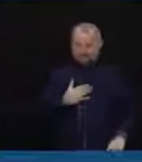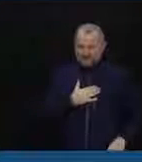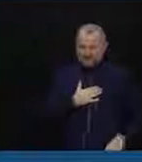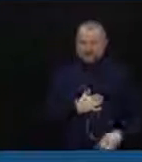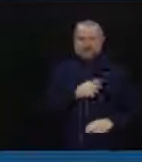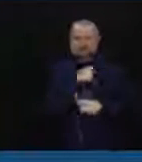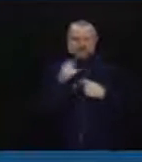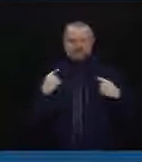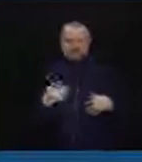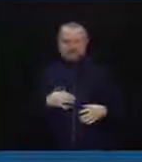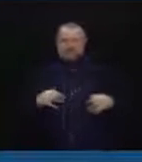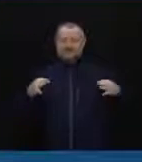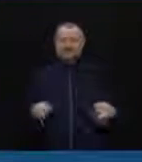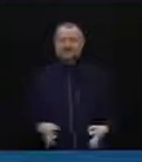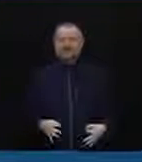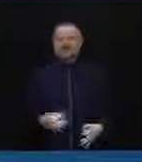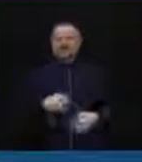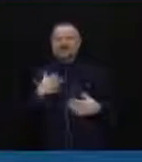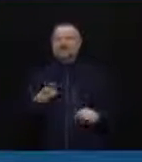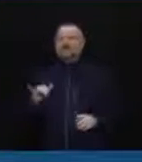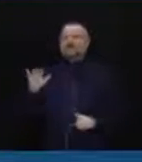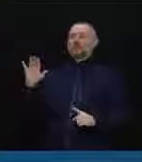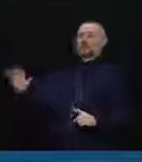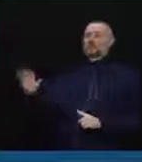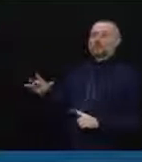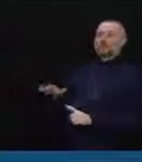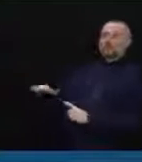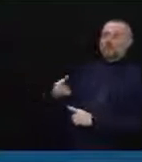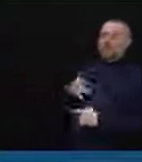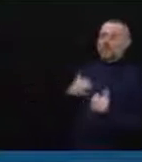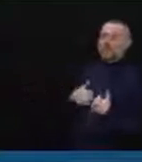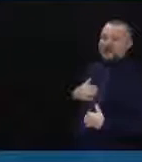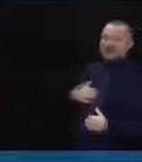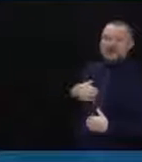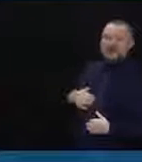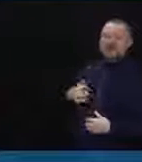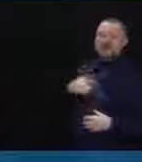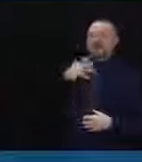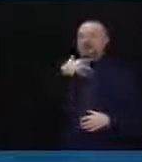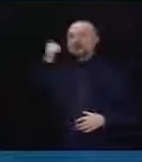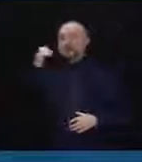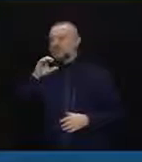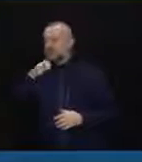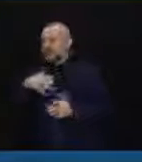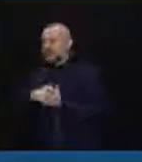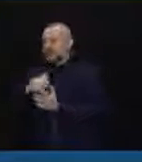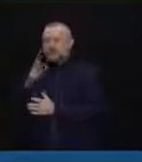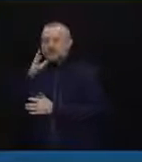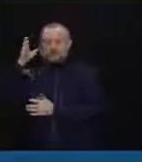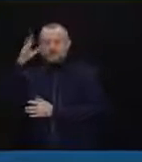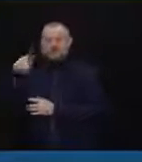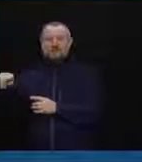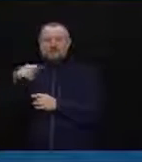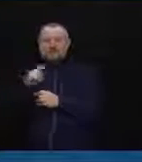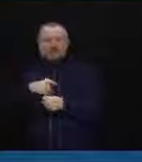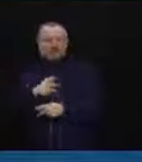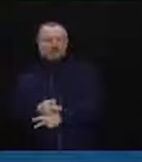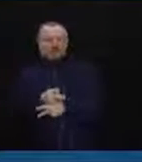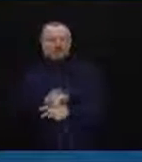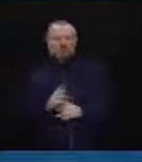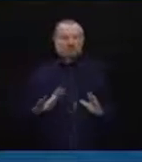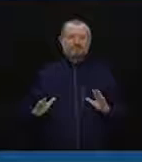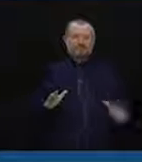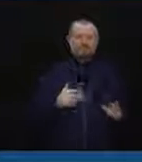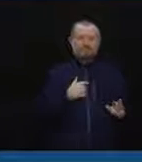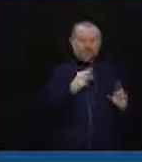have a child with asthma at home or an elderly parent living with them, and they want to continue taking every step they can to protect themselves. We just